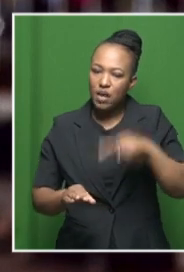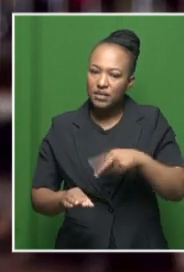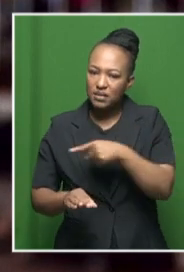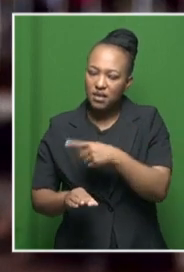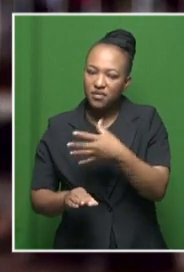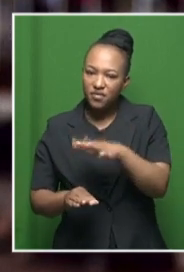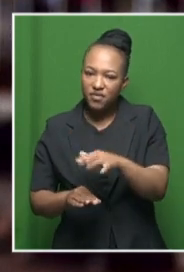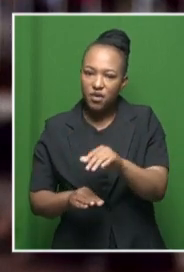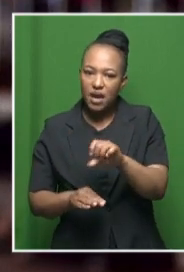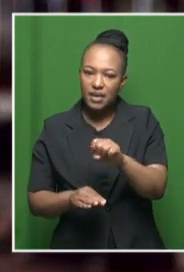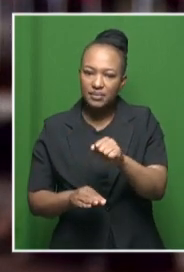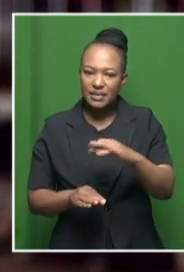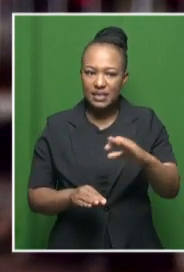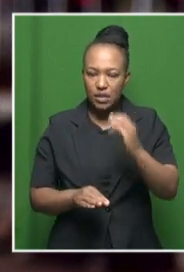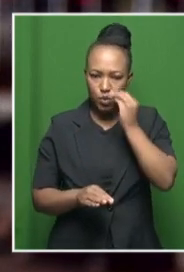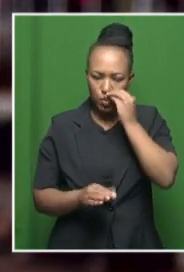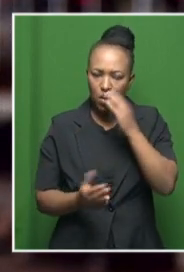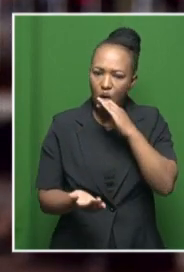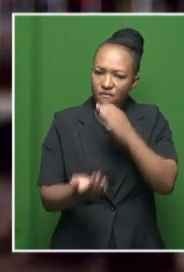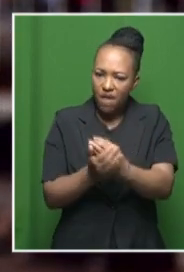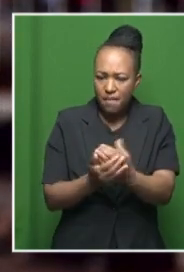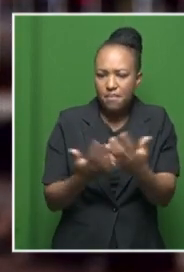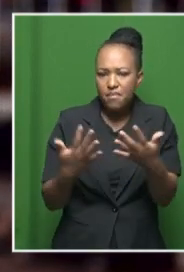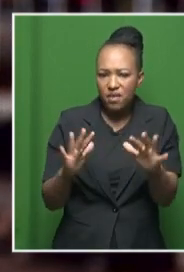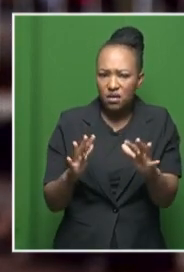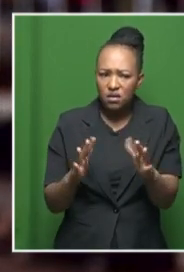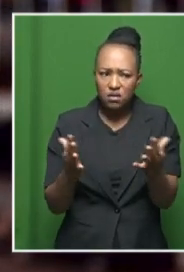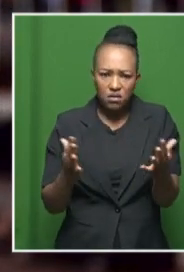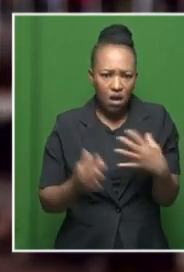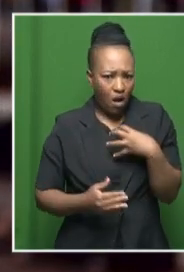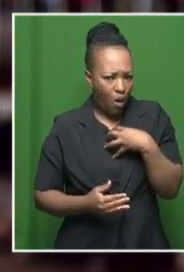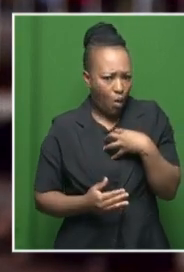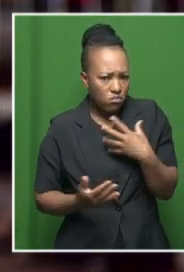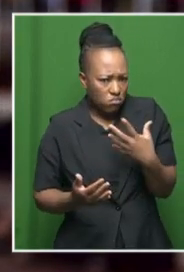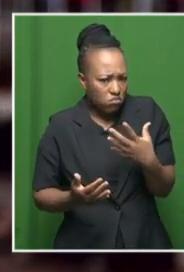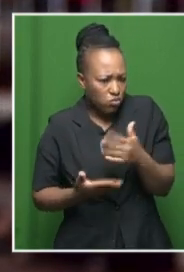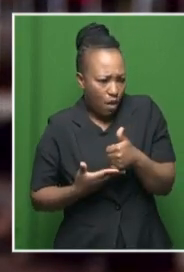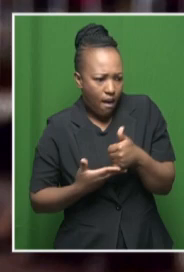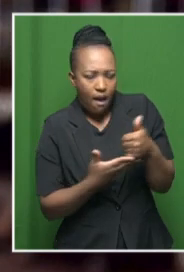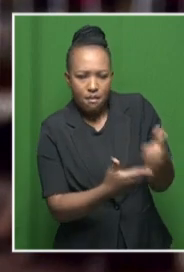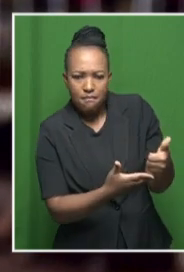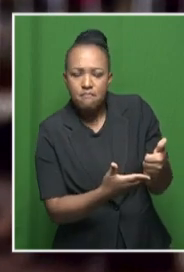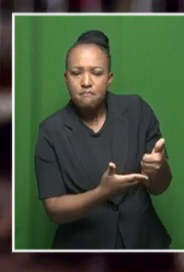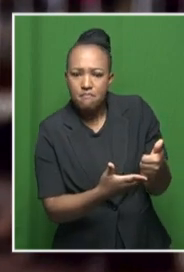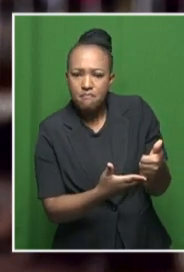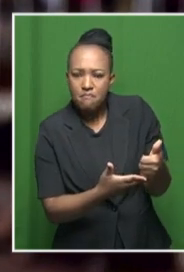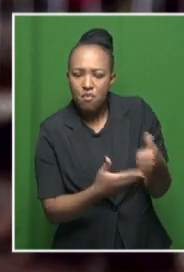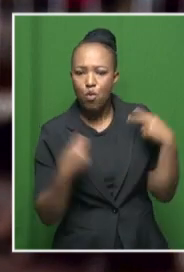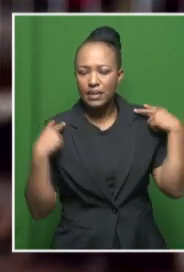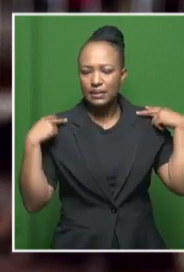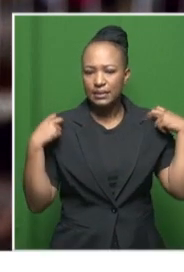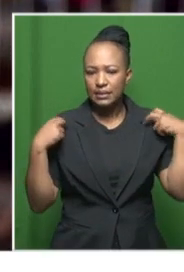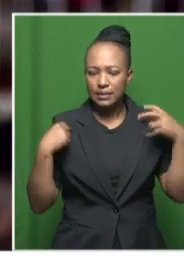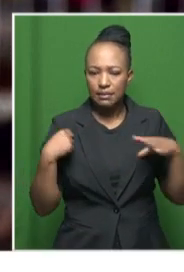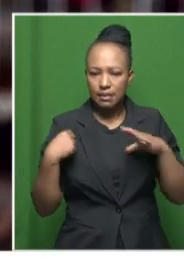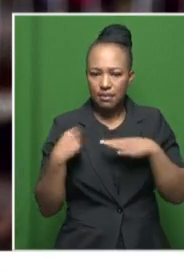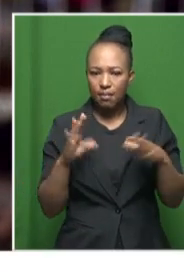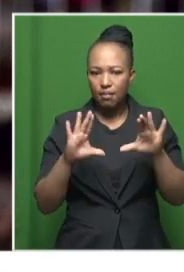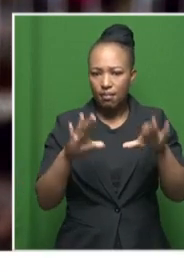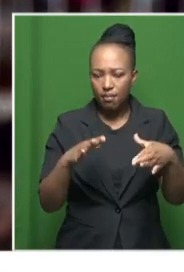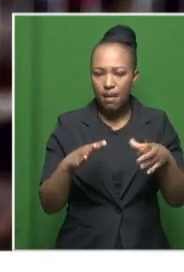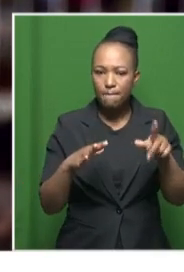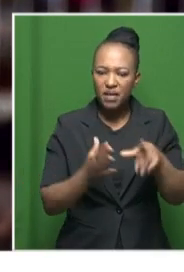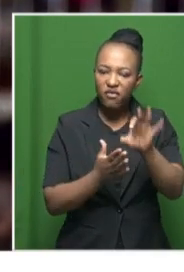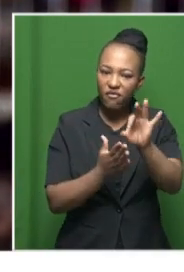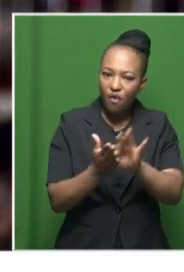to SABC News that it has called for its own humanitarian draft resolution in the Security Council to be put to a